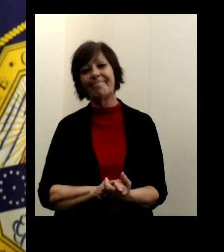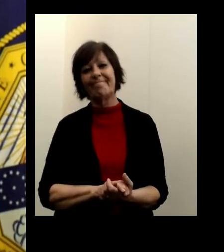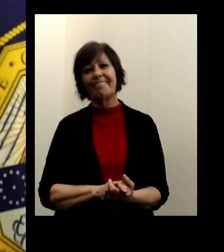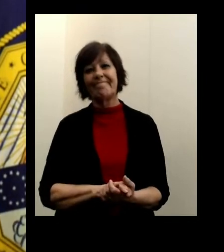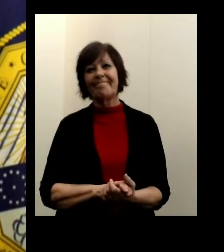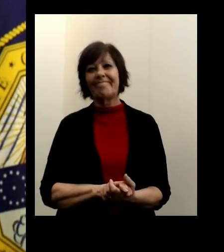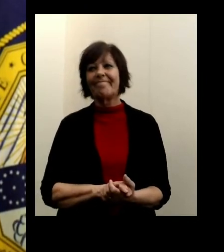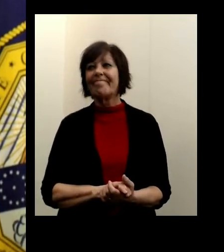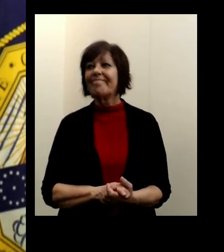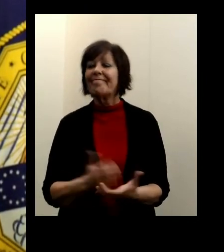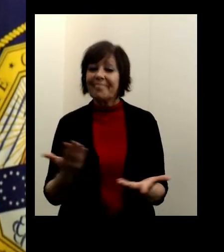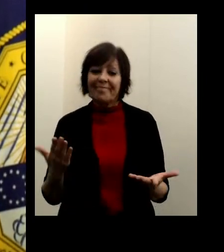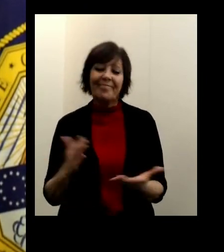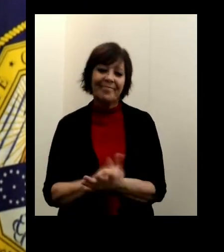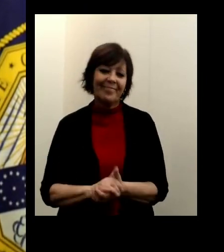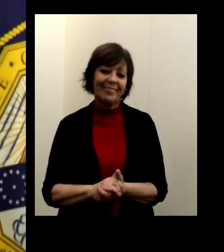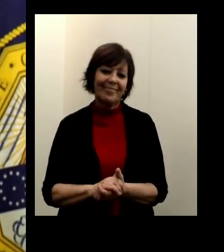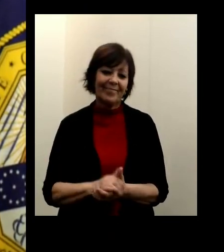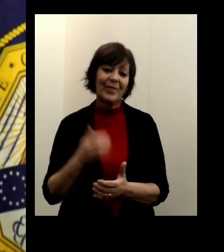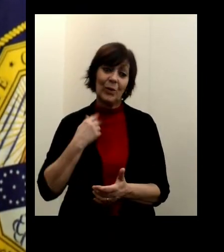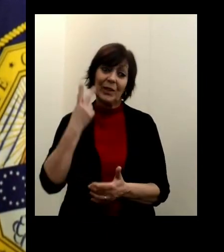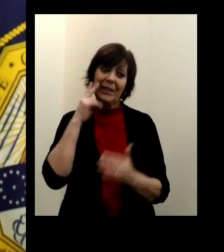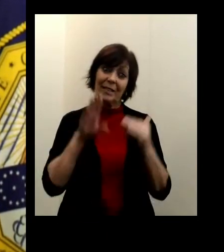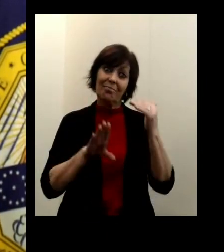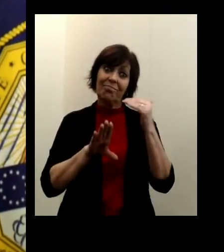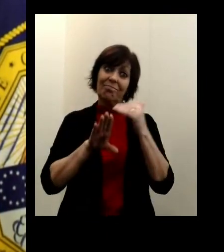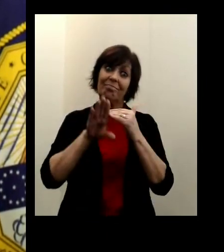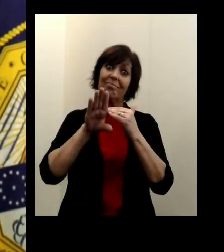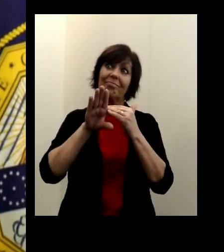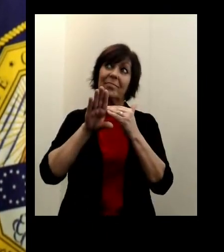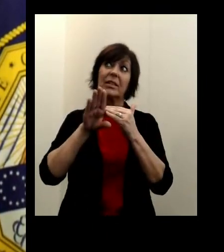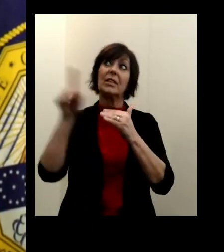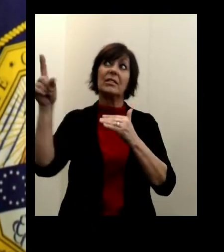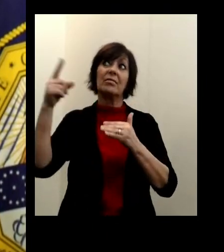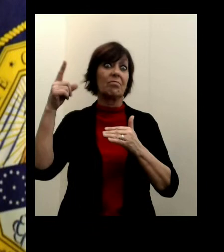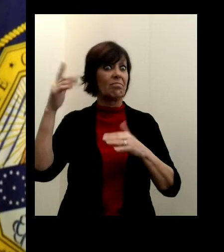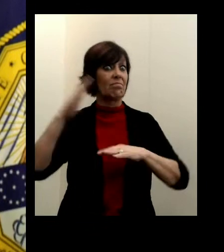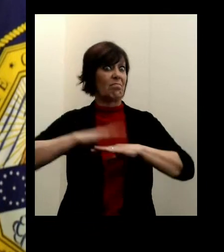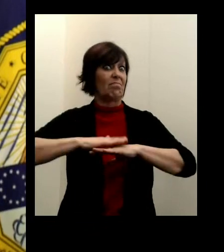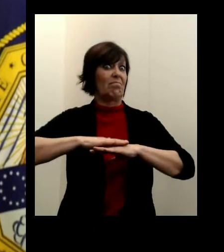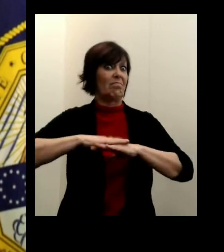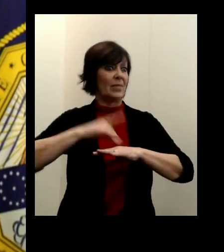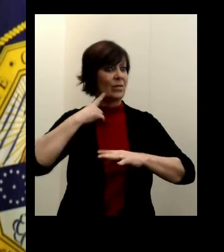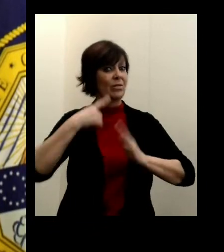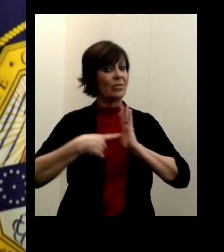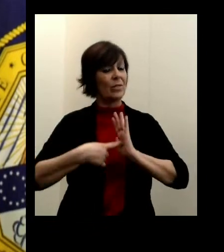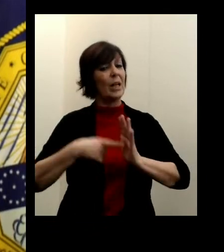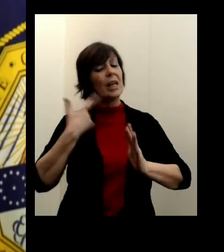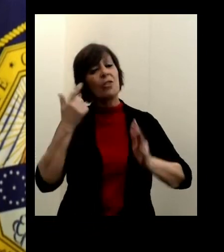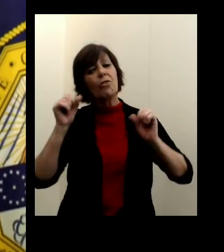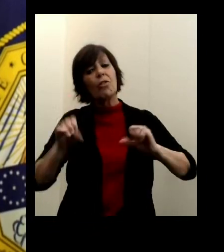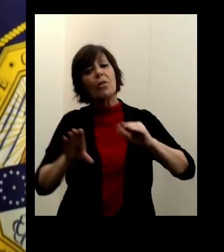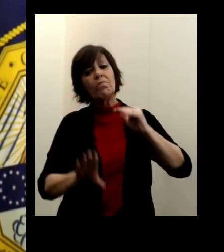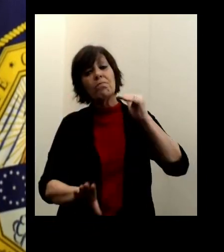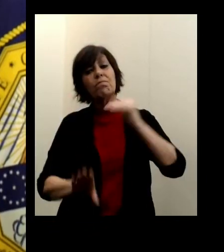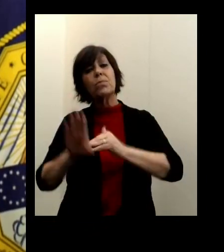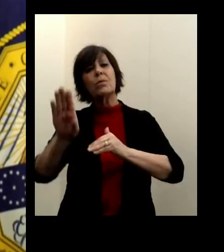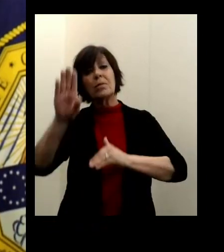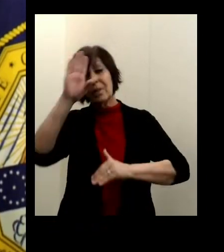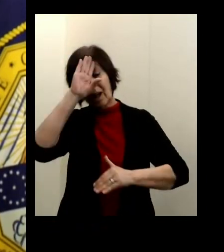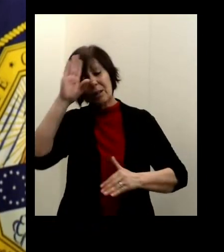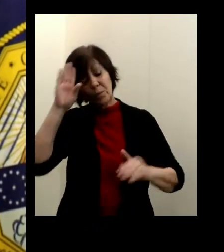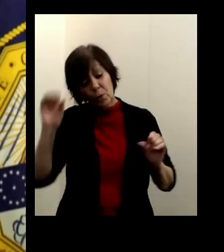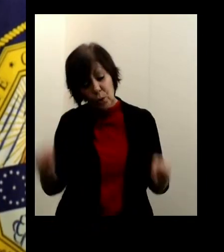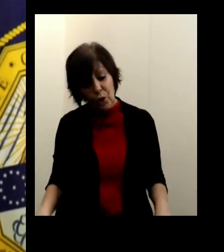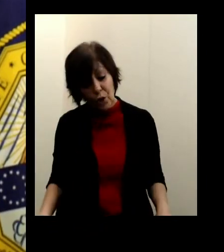Right. Because we were seeing a spike. As Dr. Burstein noted, the evidence shows that we still might see a spike in hospitalizations